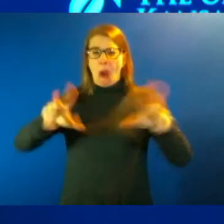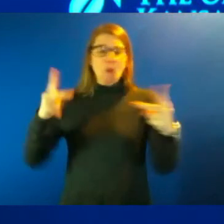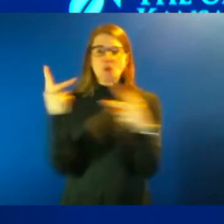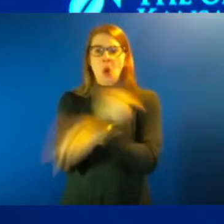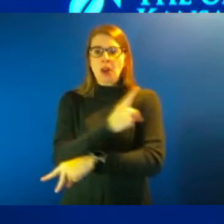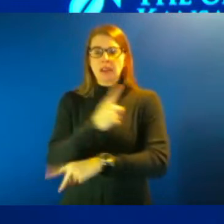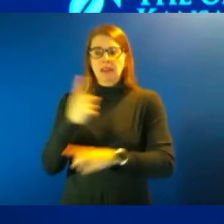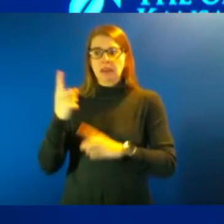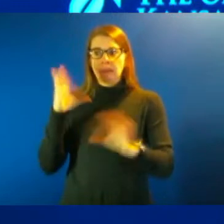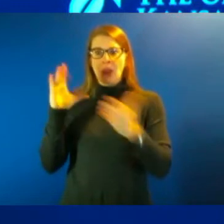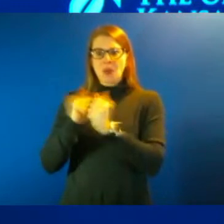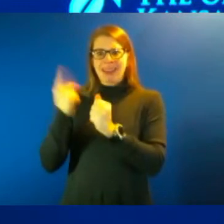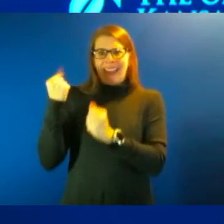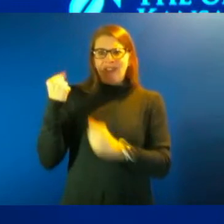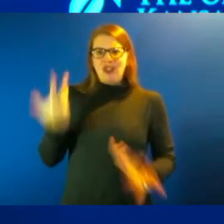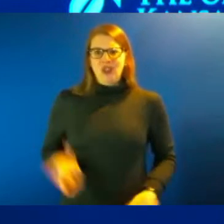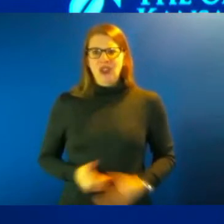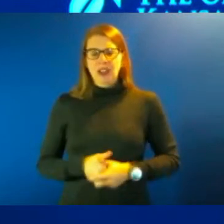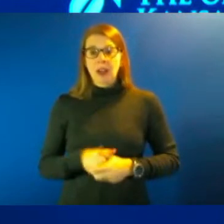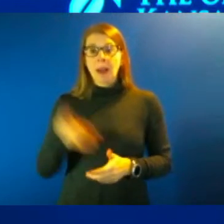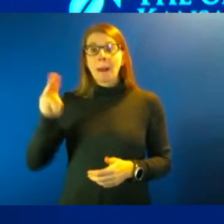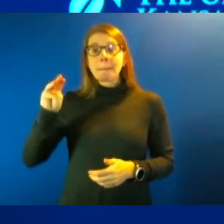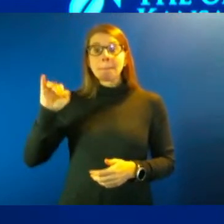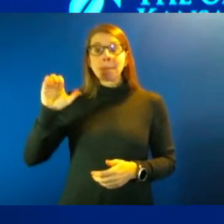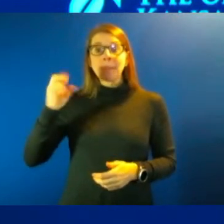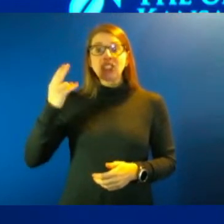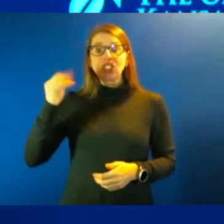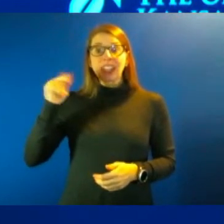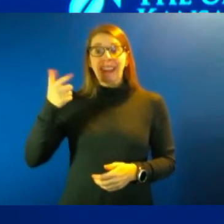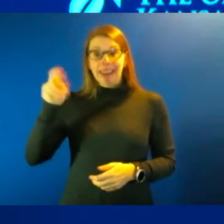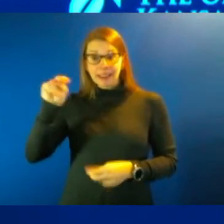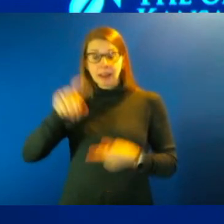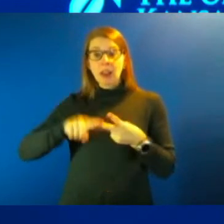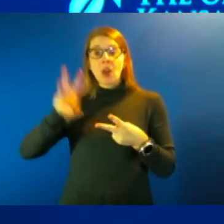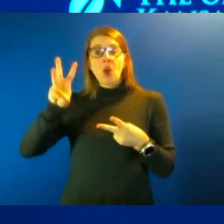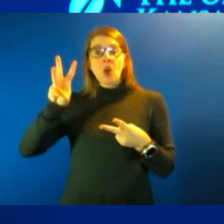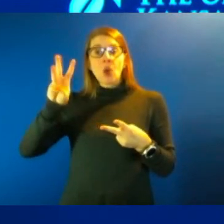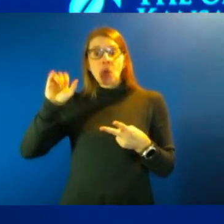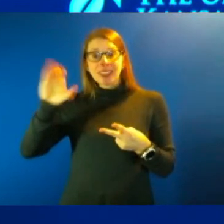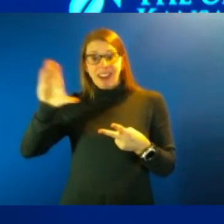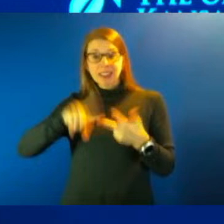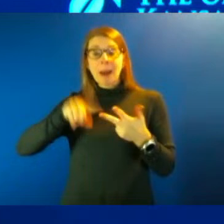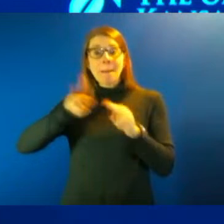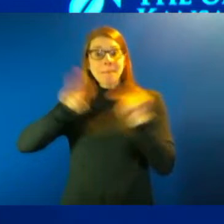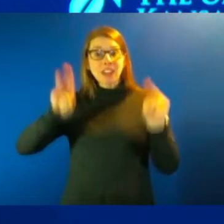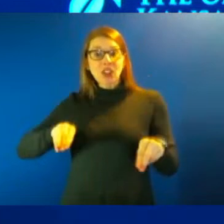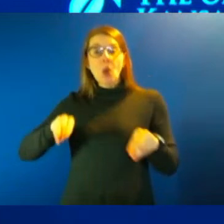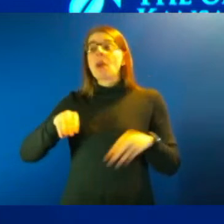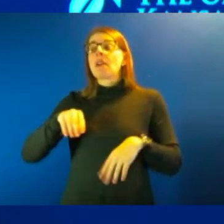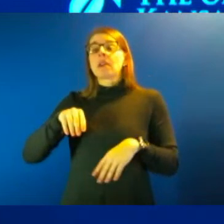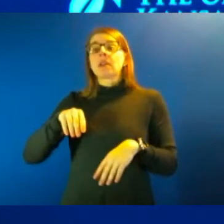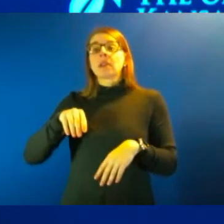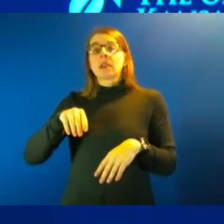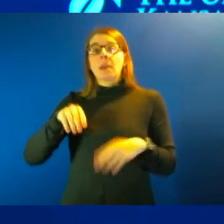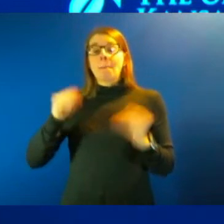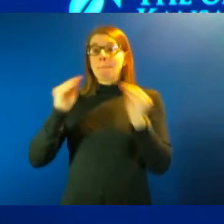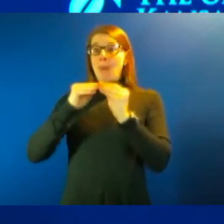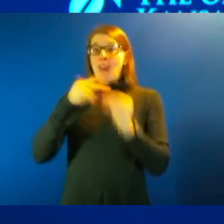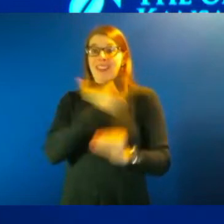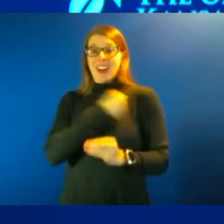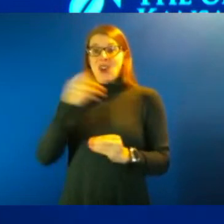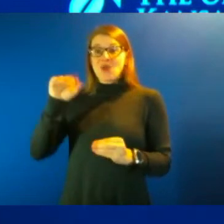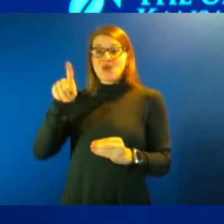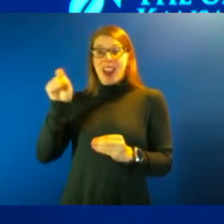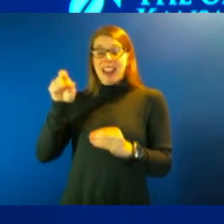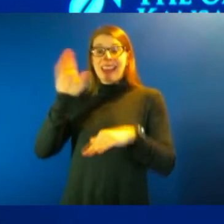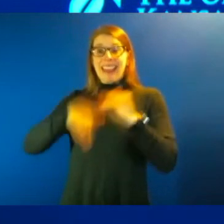ago. Michigan and Wisconsin and Minnesota, all with higher vaccination rates than Kansas and Missouri, are having a terrible